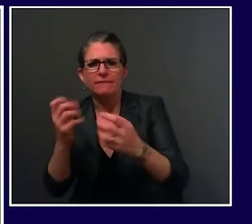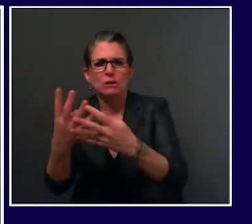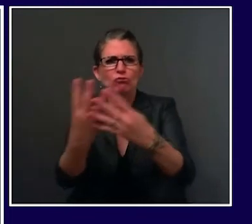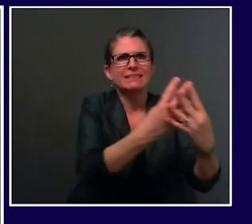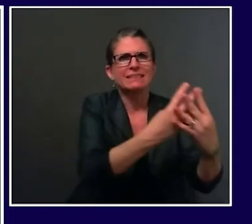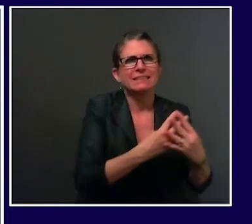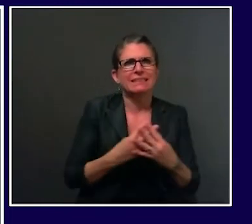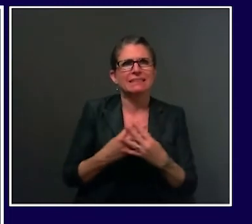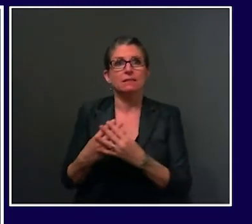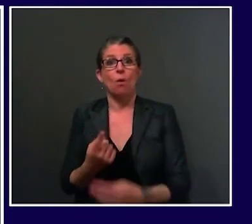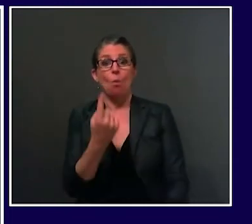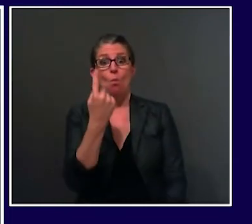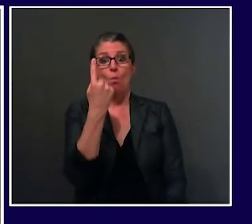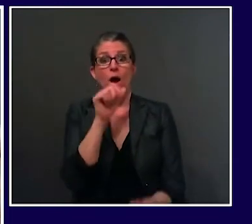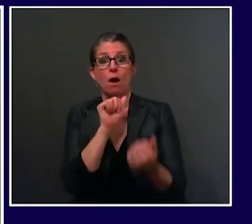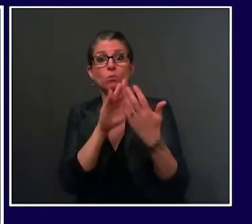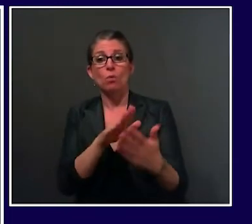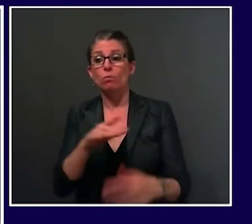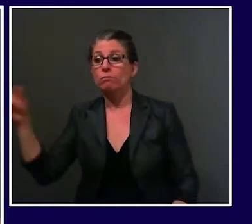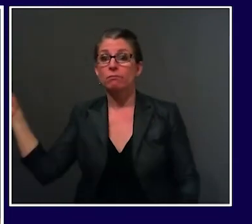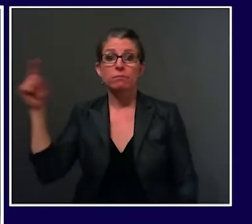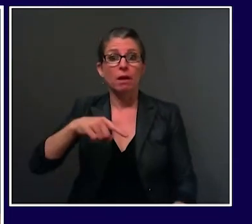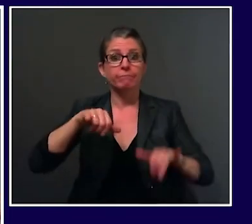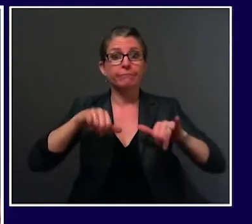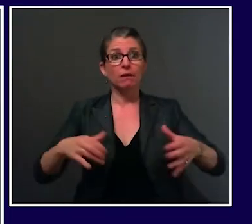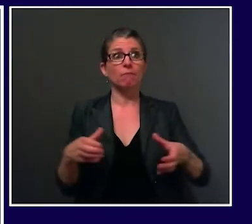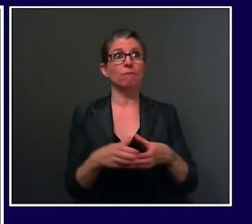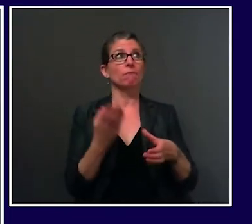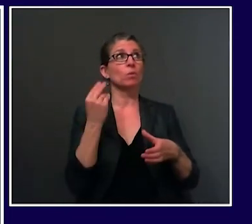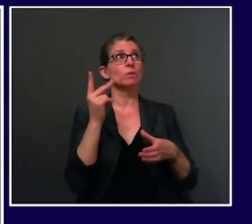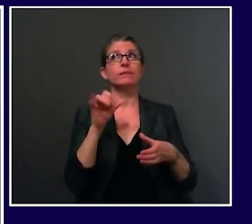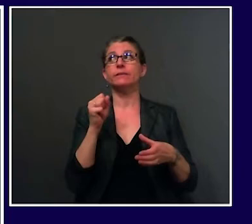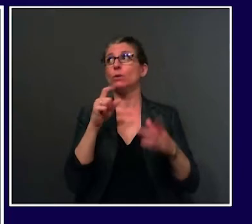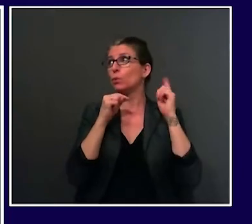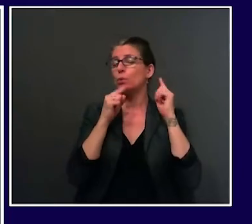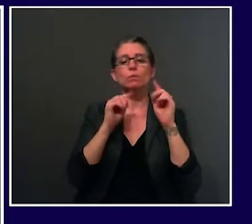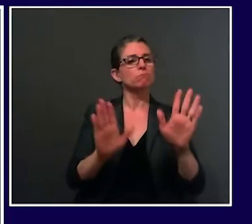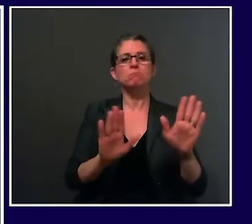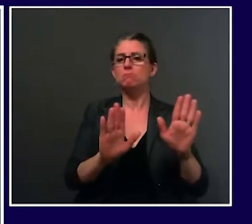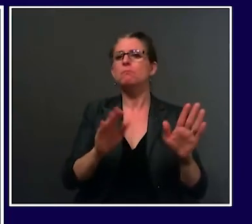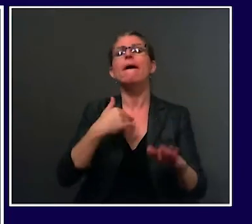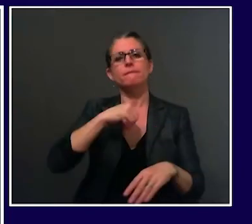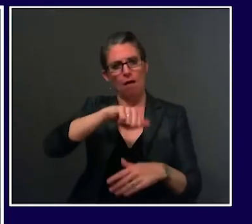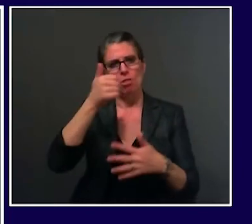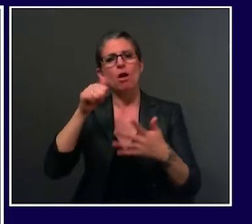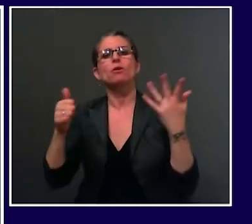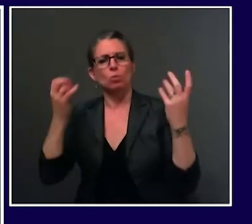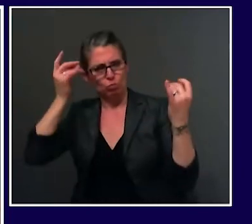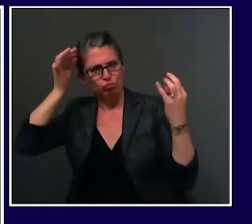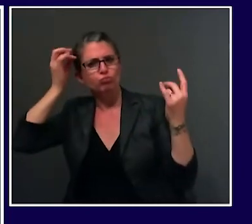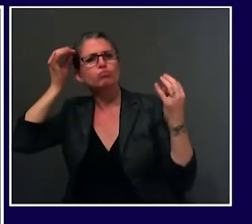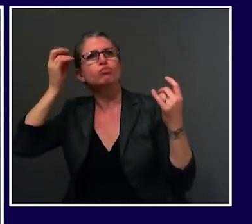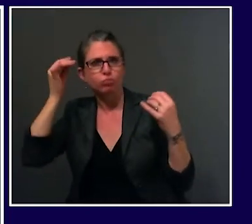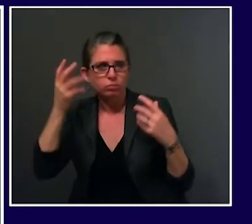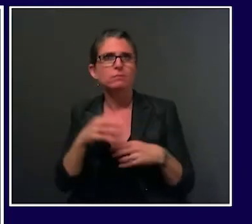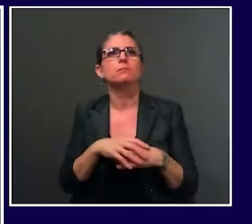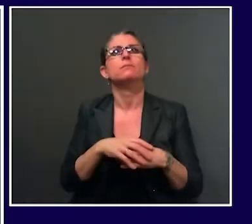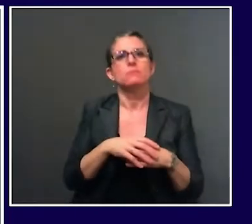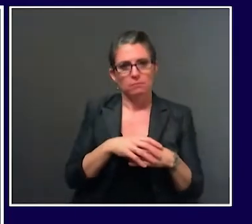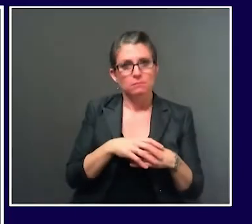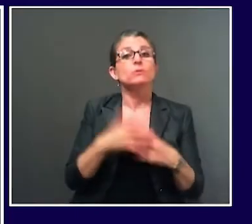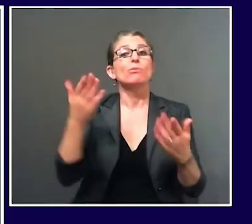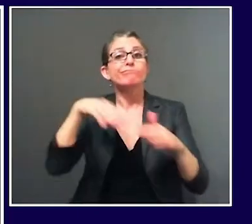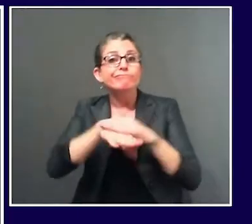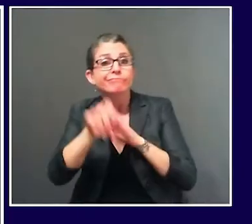to anything, but rather a collection of approaches try to have multiple checkpoints and safes in place to minimize that